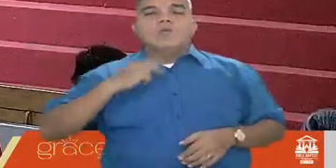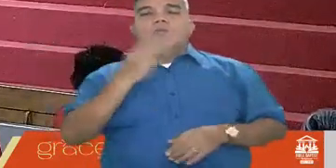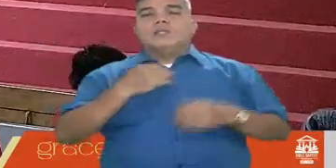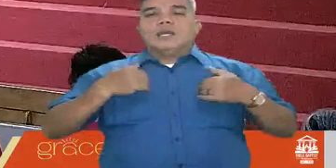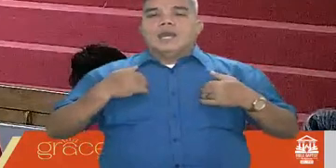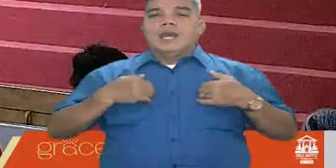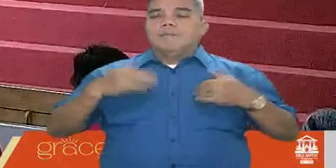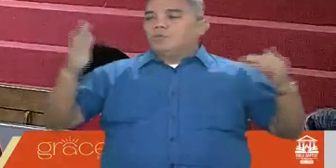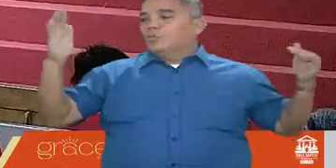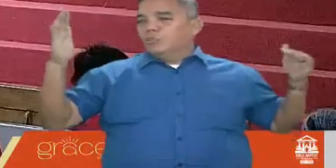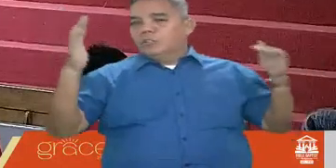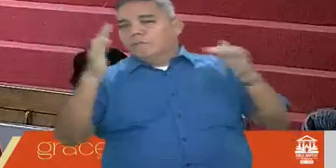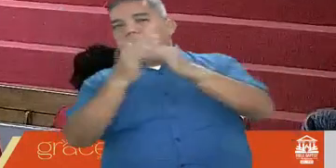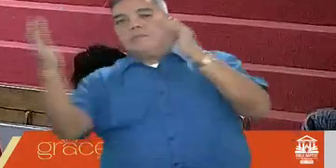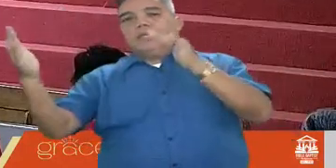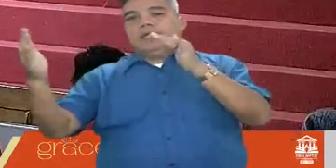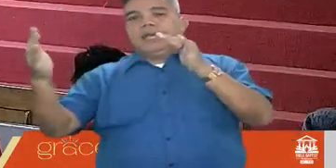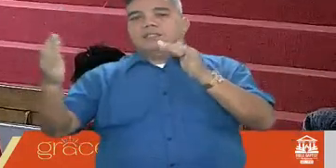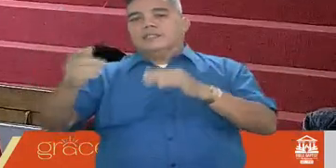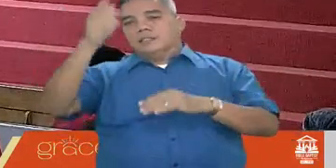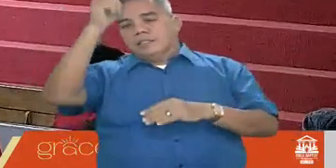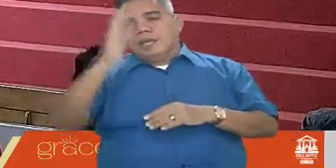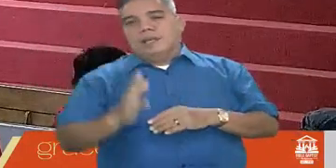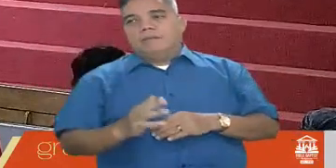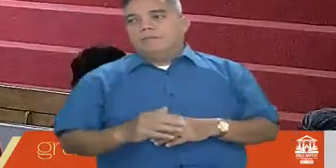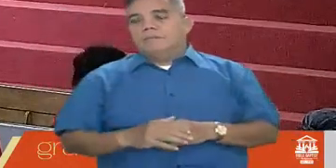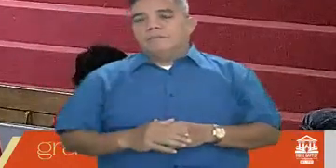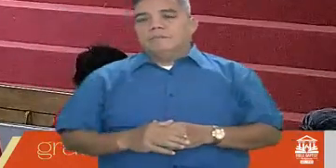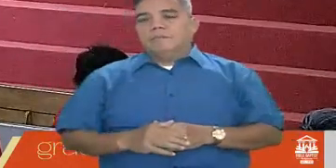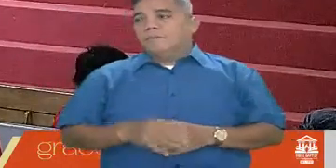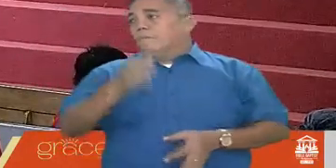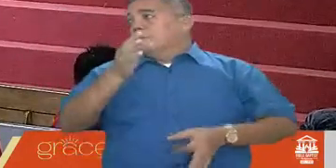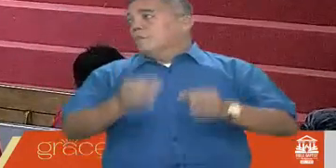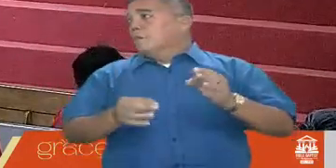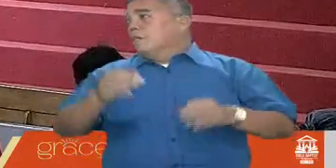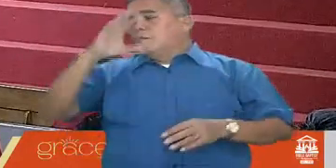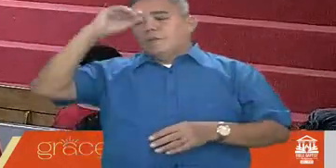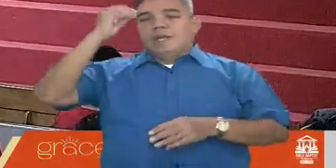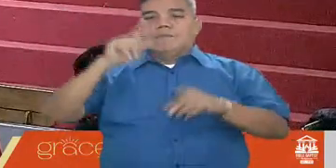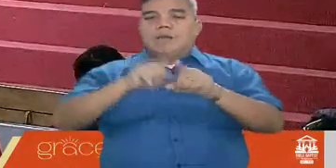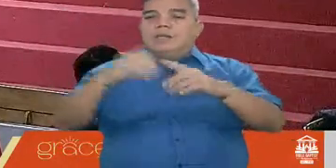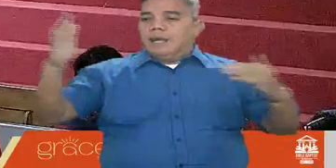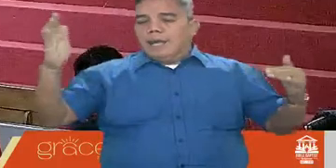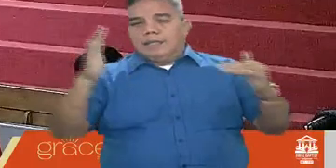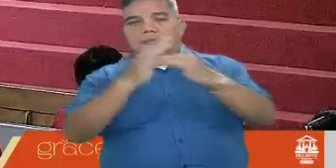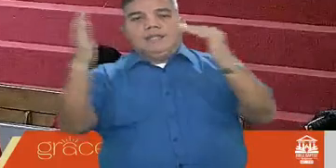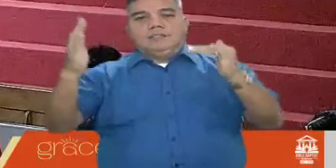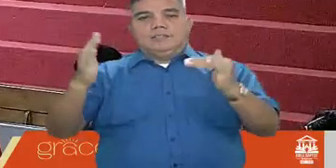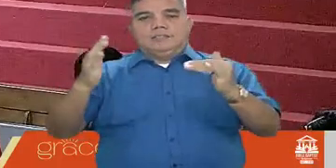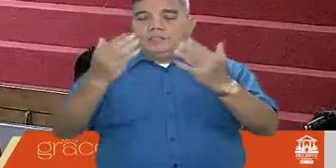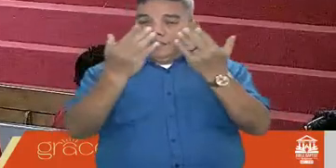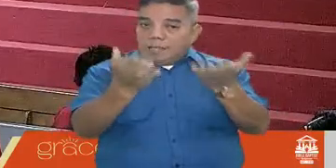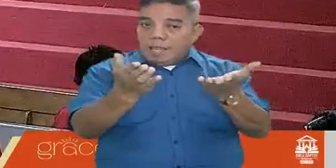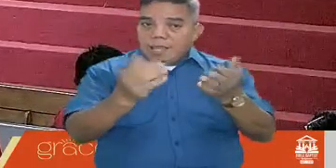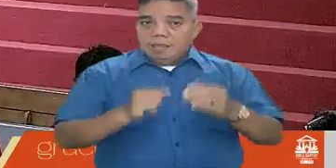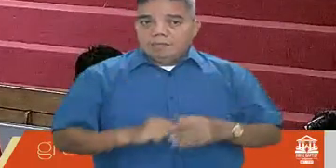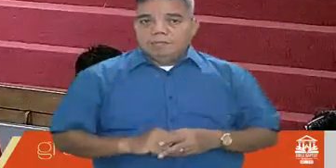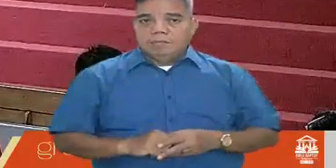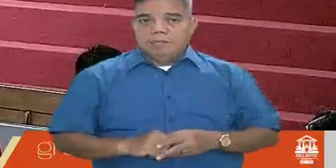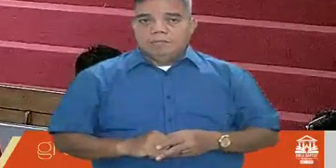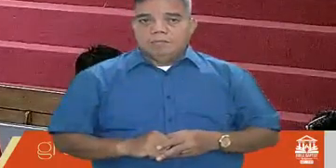we also have the tendency to trespass against our brother. "If thy brother shall trespass against